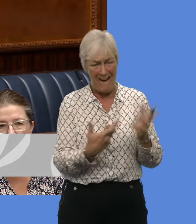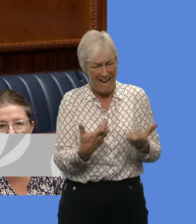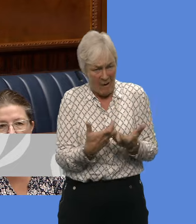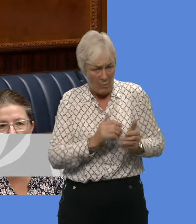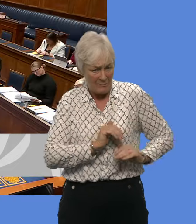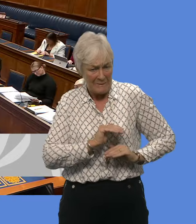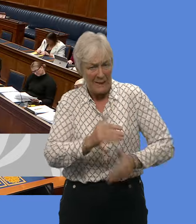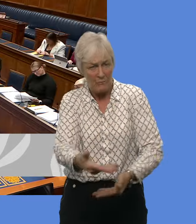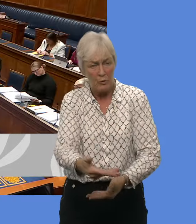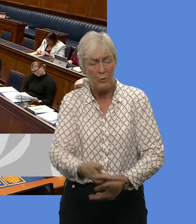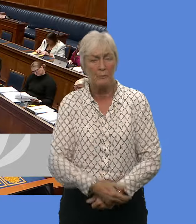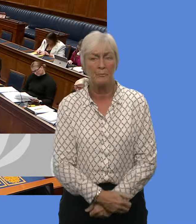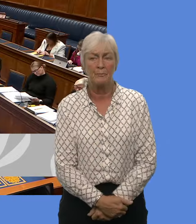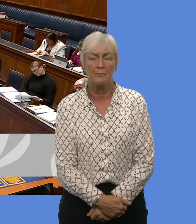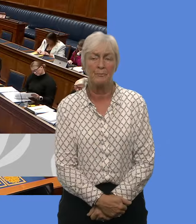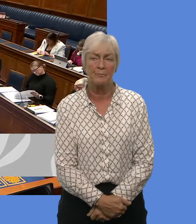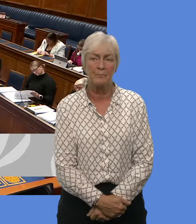delivered? Minister.